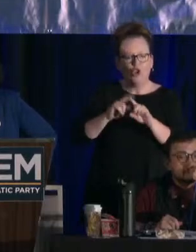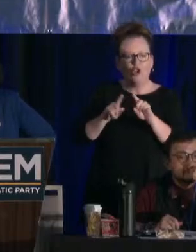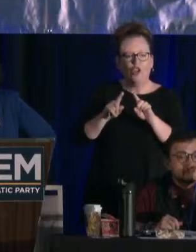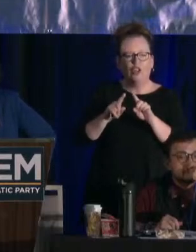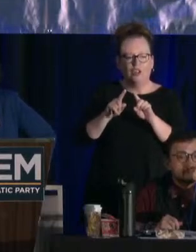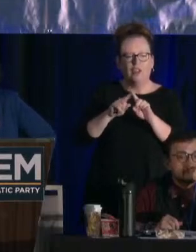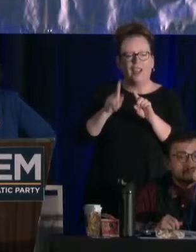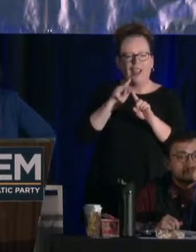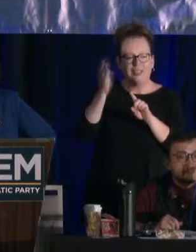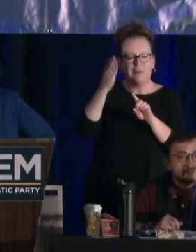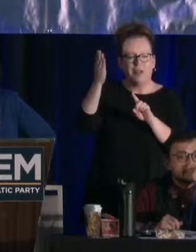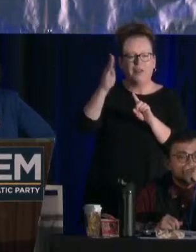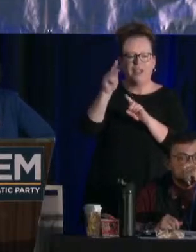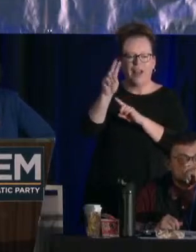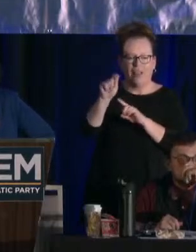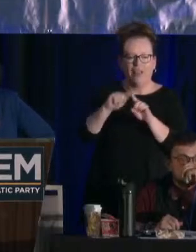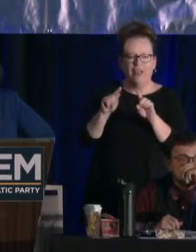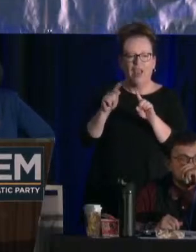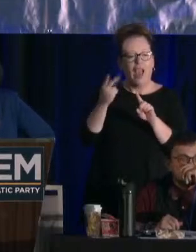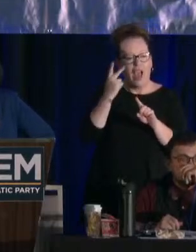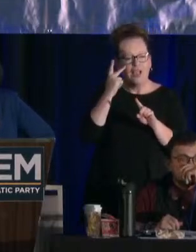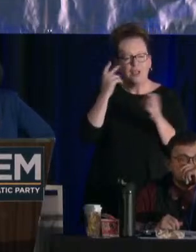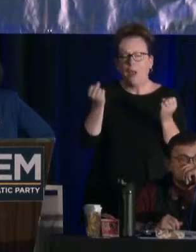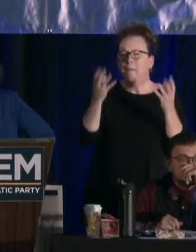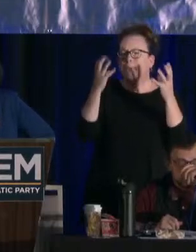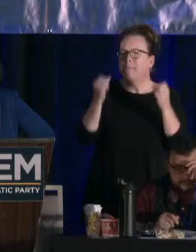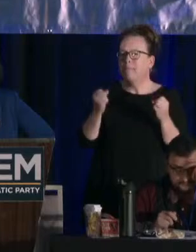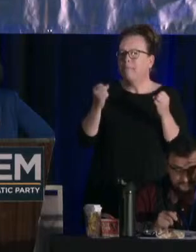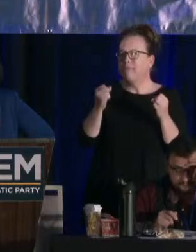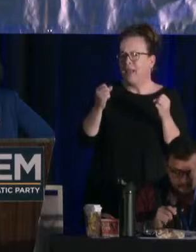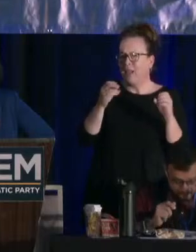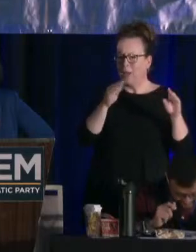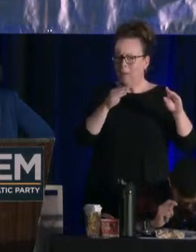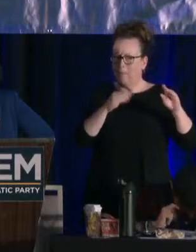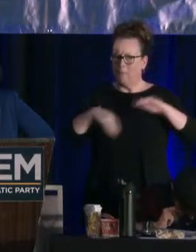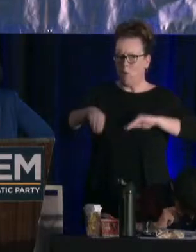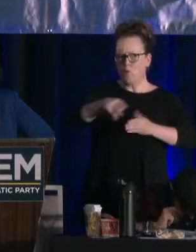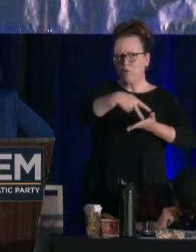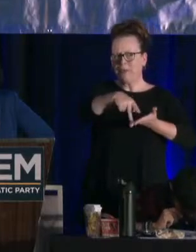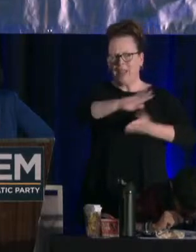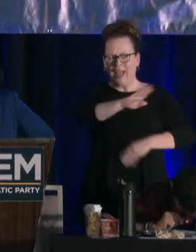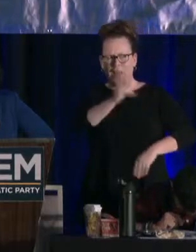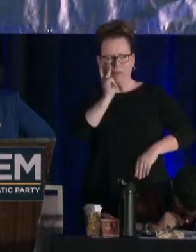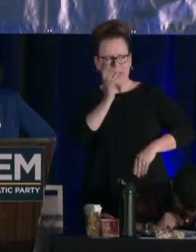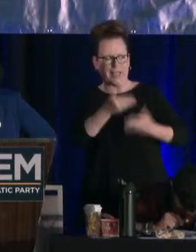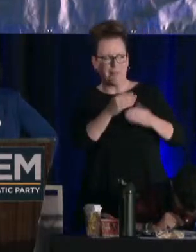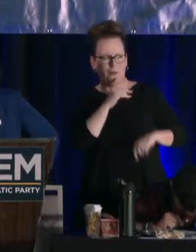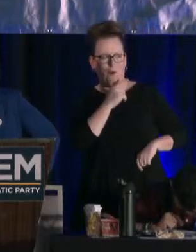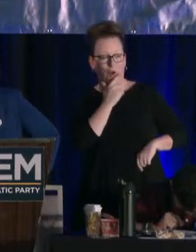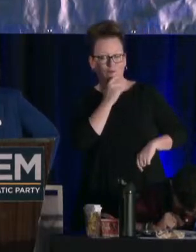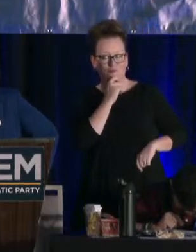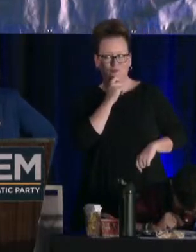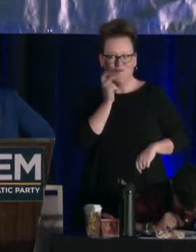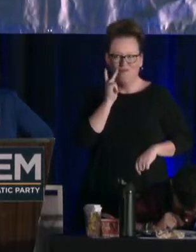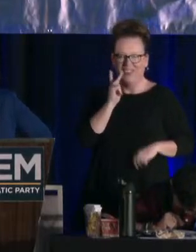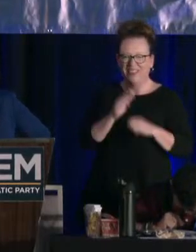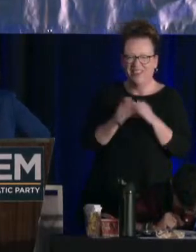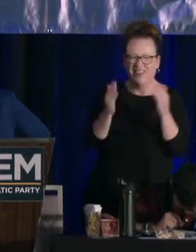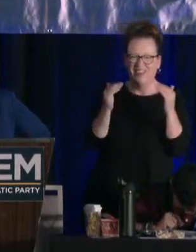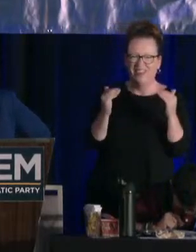Tina McKenna. I saw a lot of moves that I've never seen before on that dance floor.